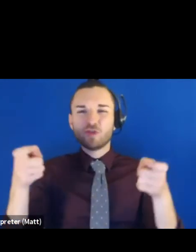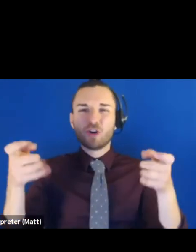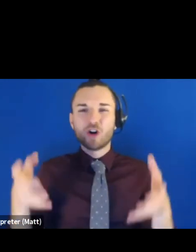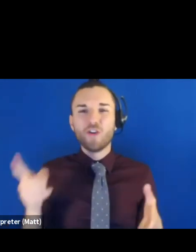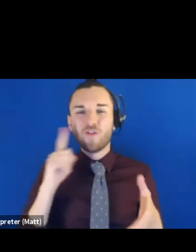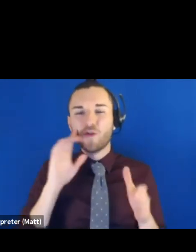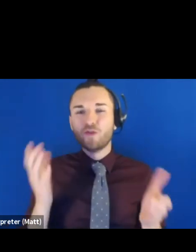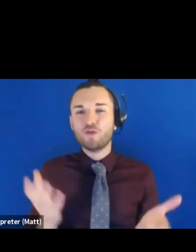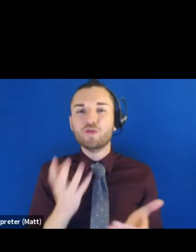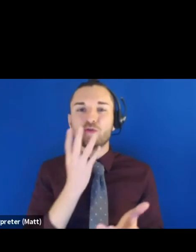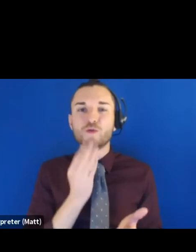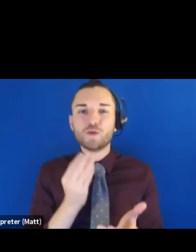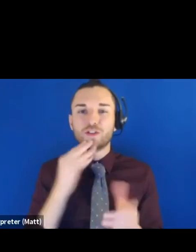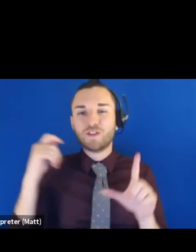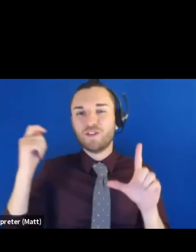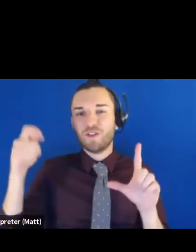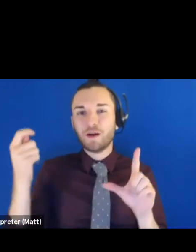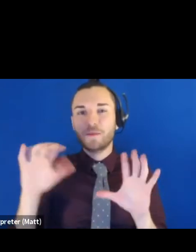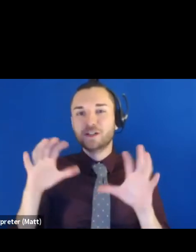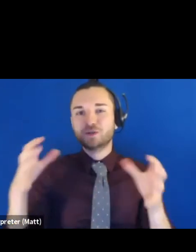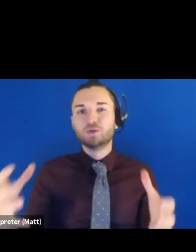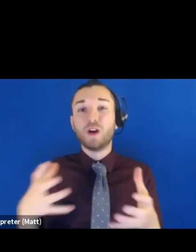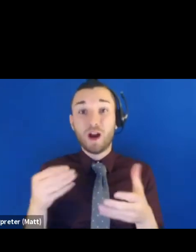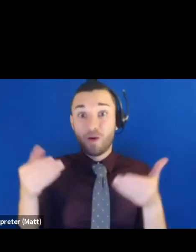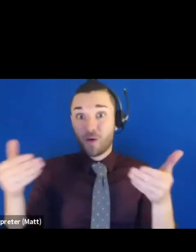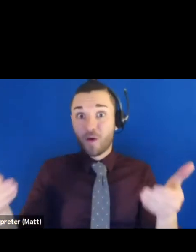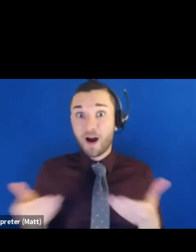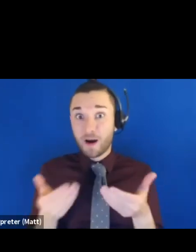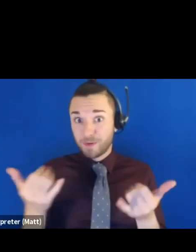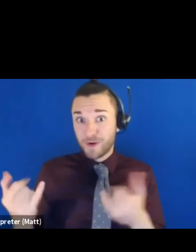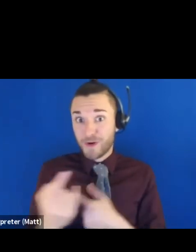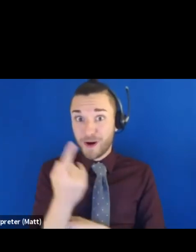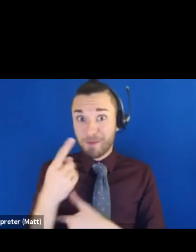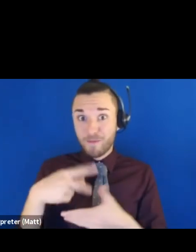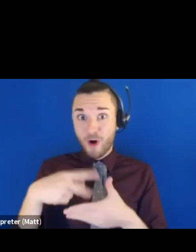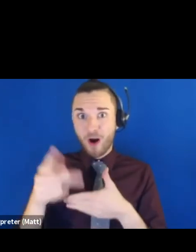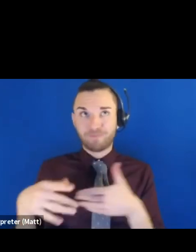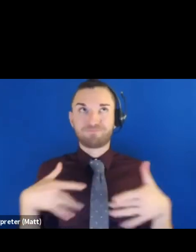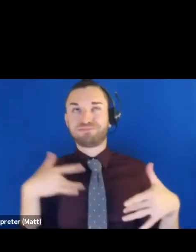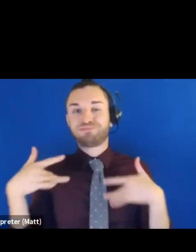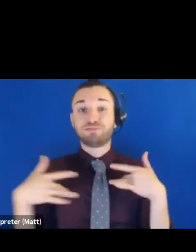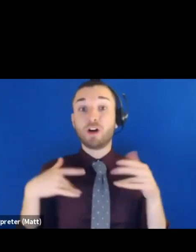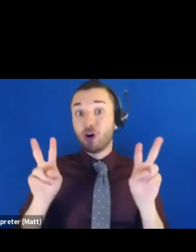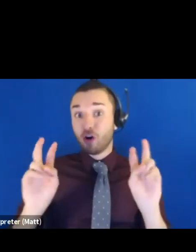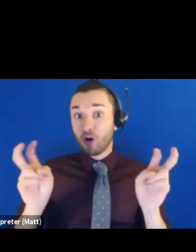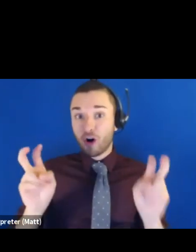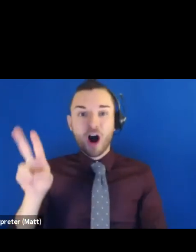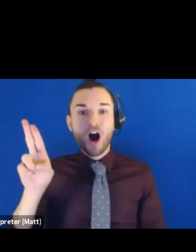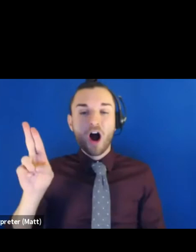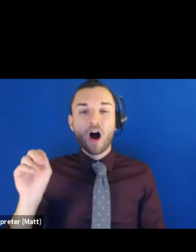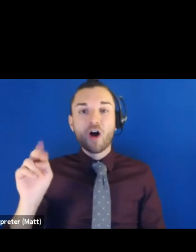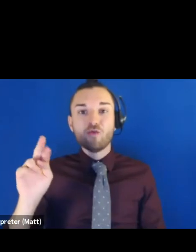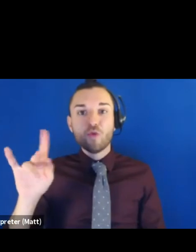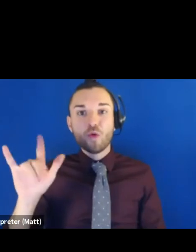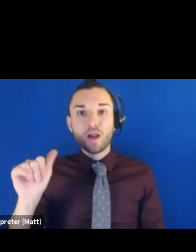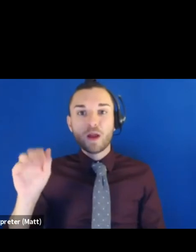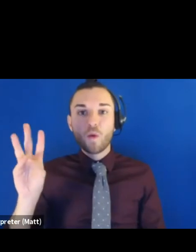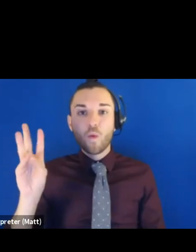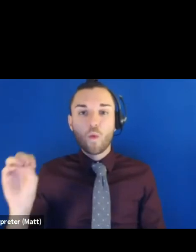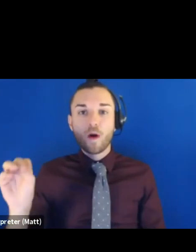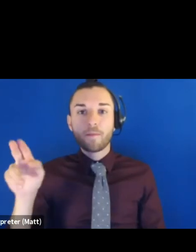and I'm thrilled to welcome you to today's program, Unruly Women, Jewish Female Characters on